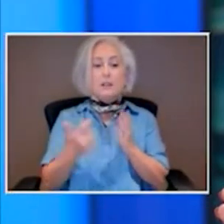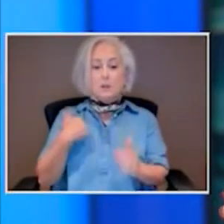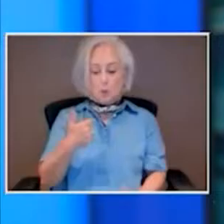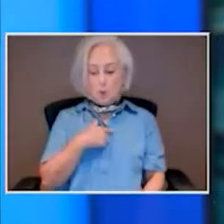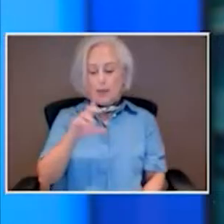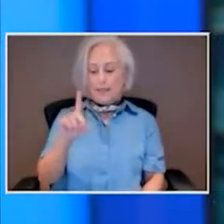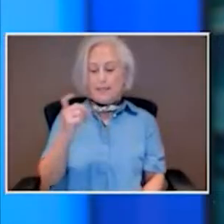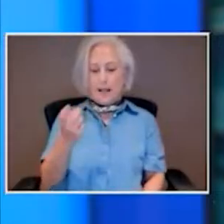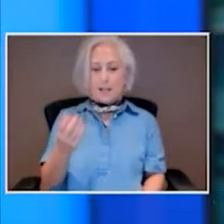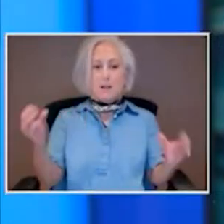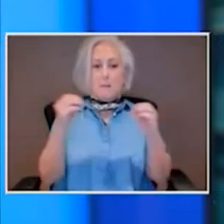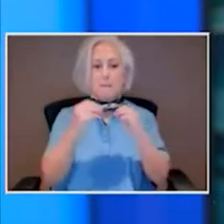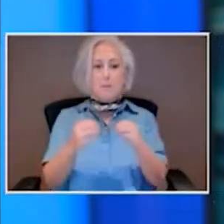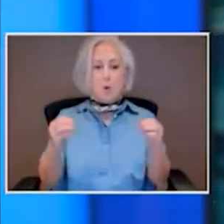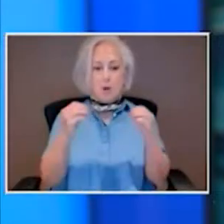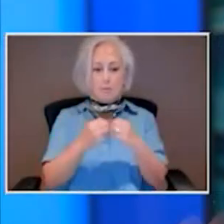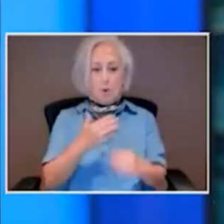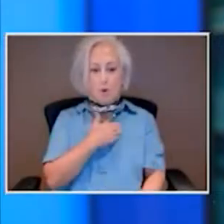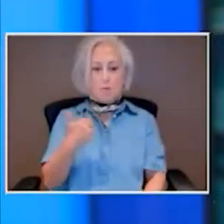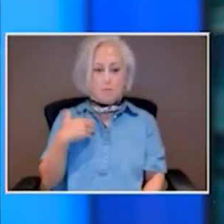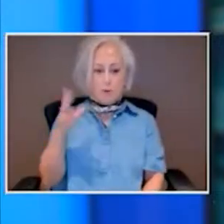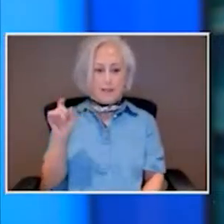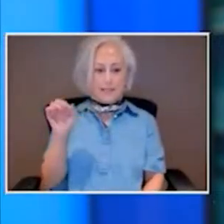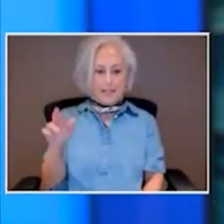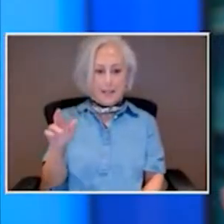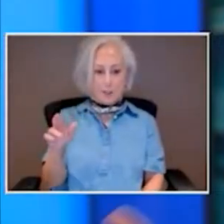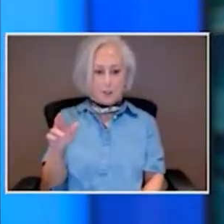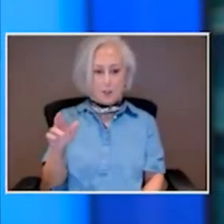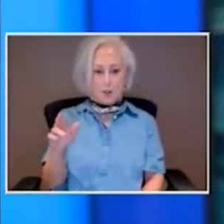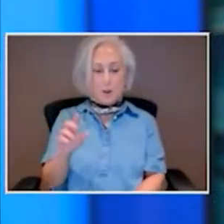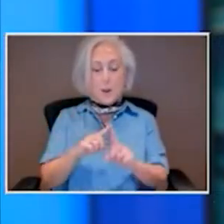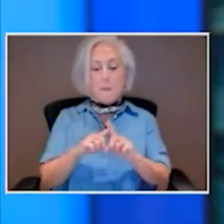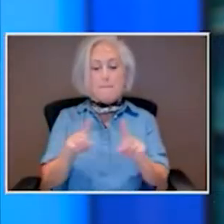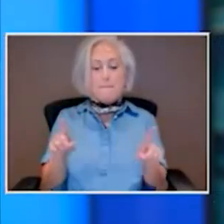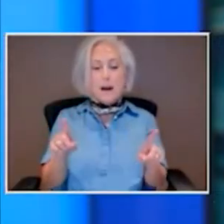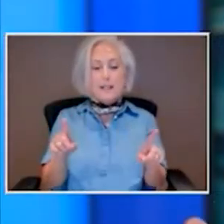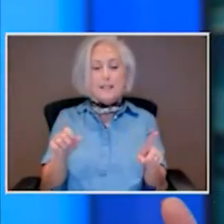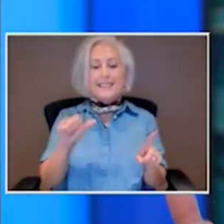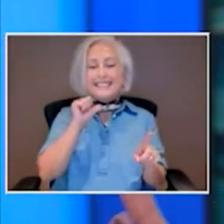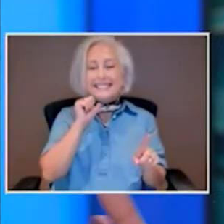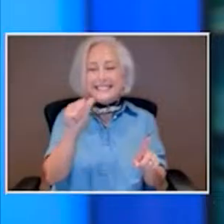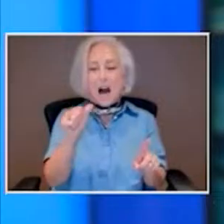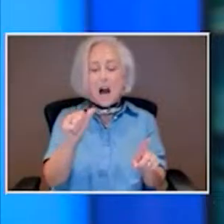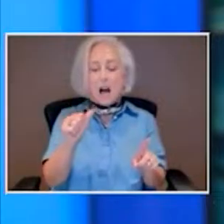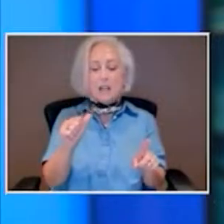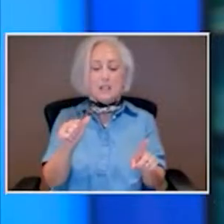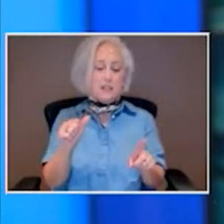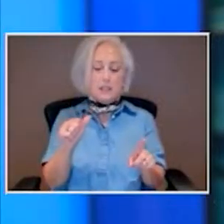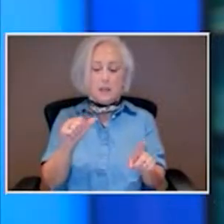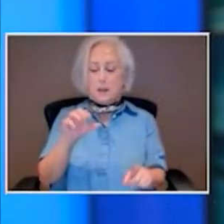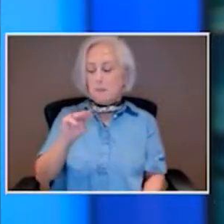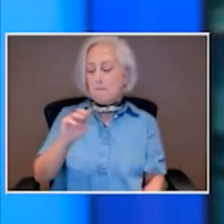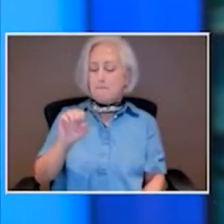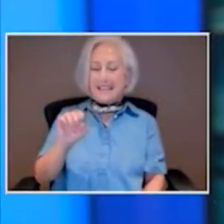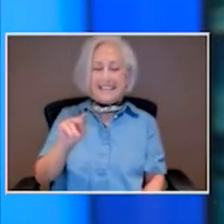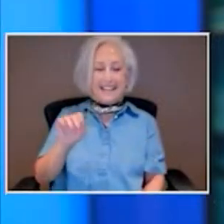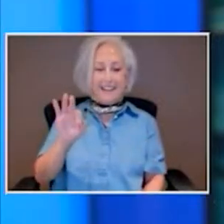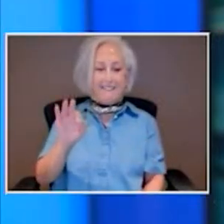cancers. True statement, but it was followed on non-meaningful breast cancers that aren't going to threaten